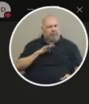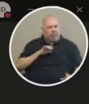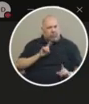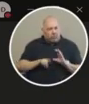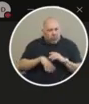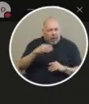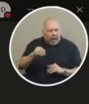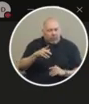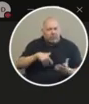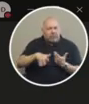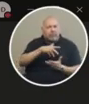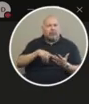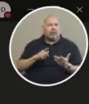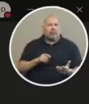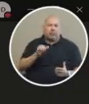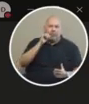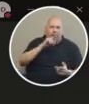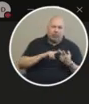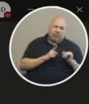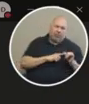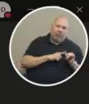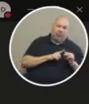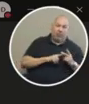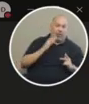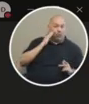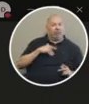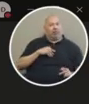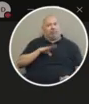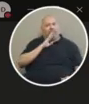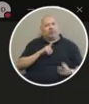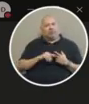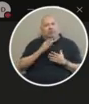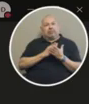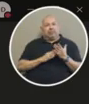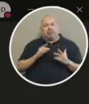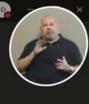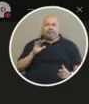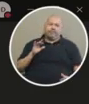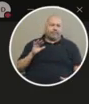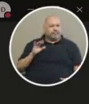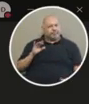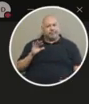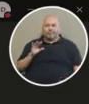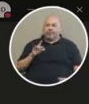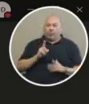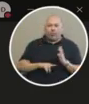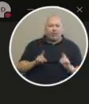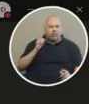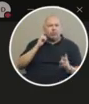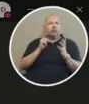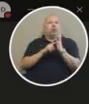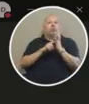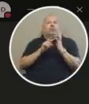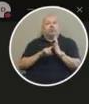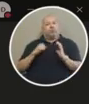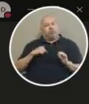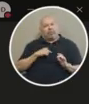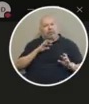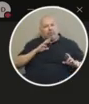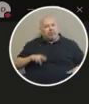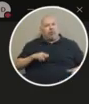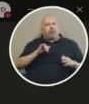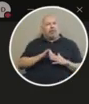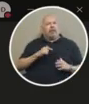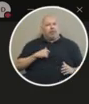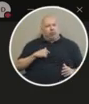do go out. Whether it was the bars in the beginning, I know you were very frustrated on some of the things you were noticing. We did report